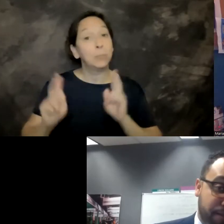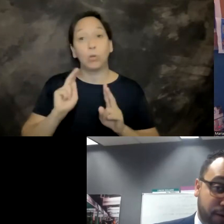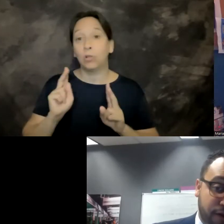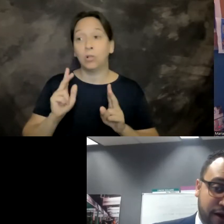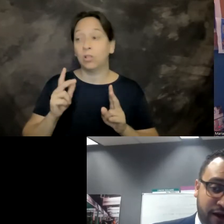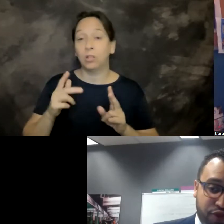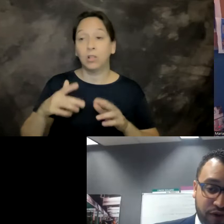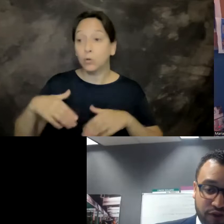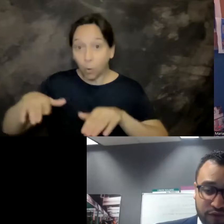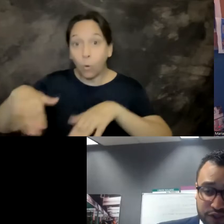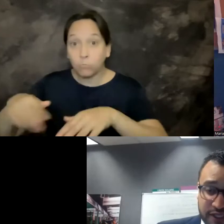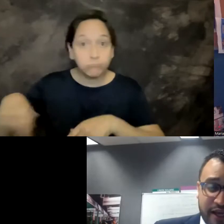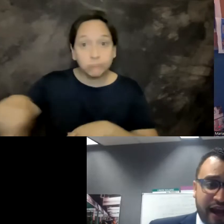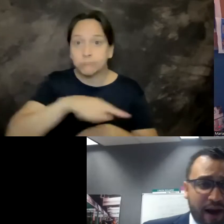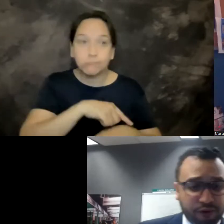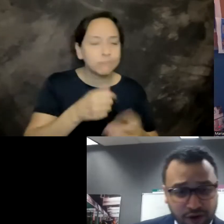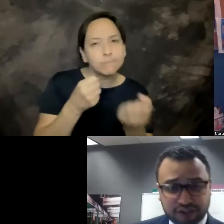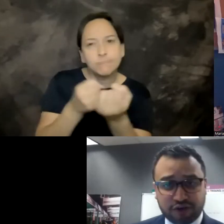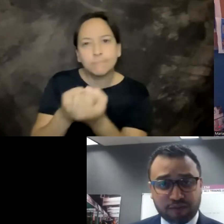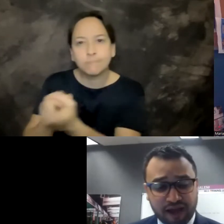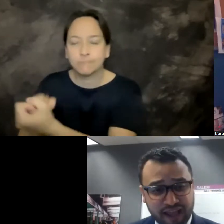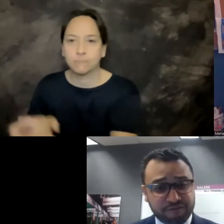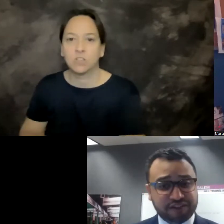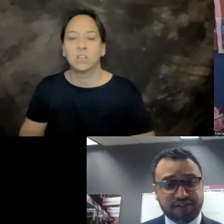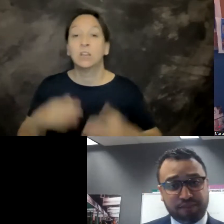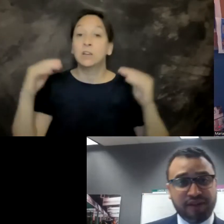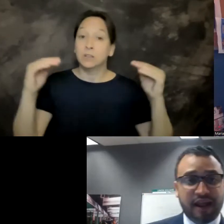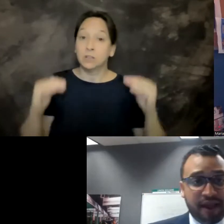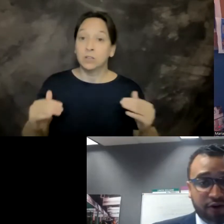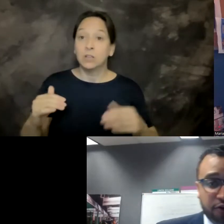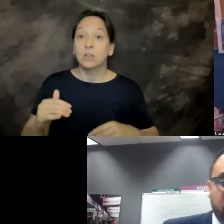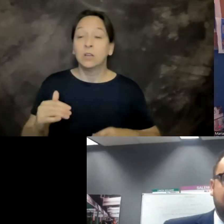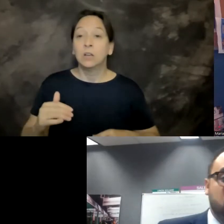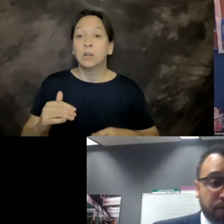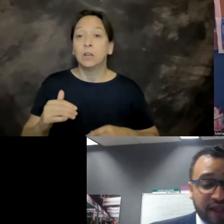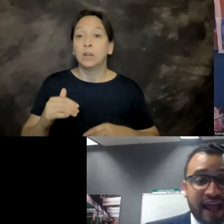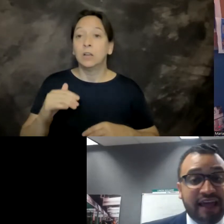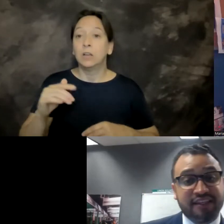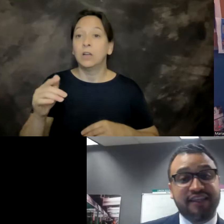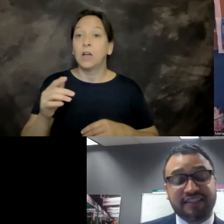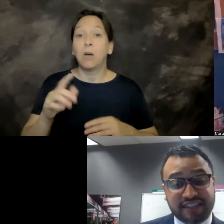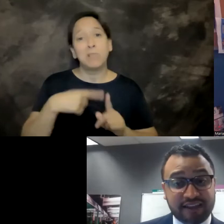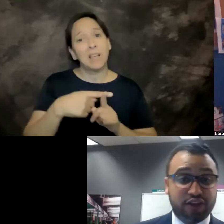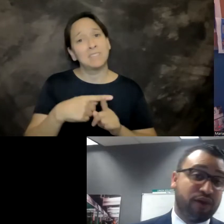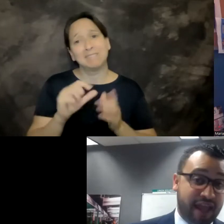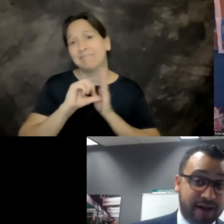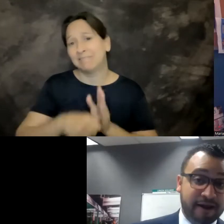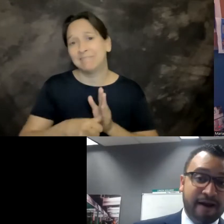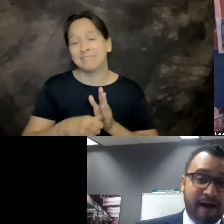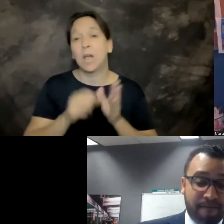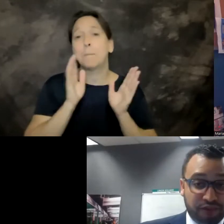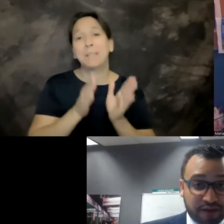guide people throughout the diversion. I would also emphasize a point that I made earlier, which is to plan ahead to the extent that you